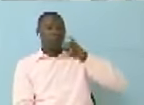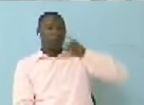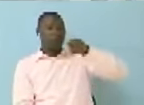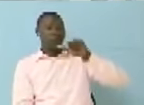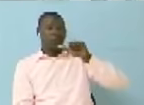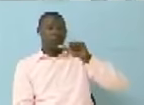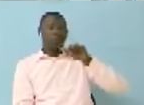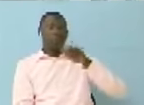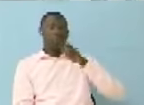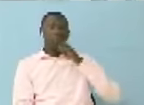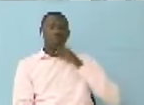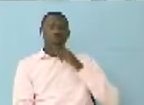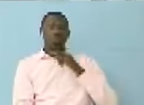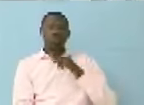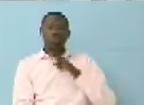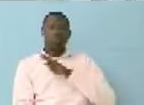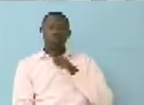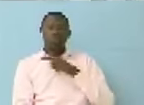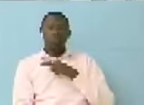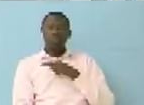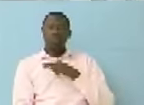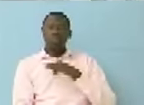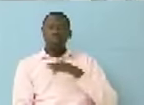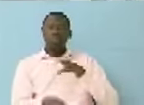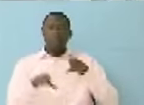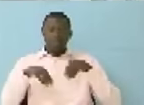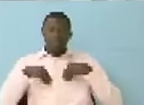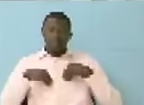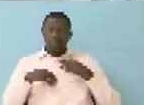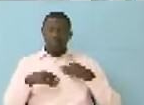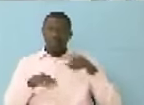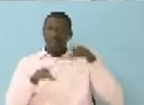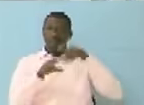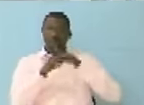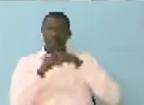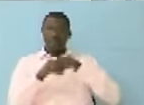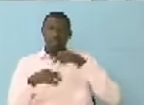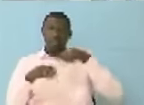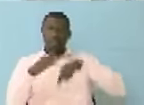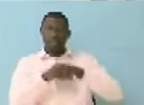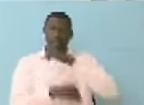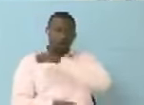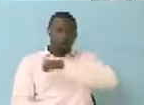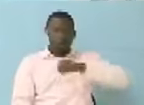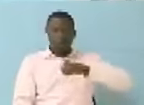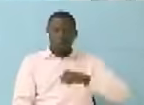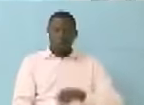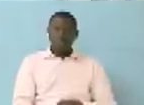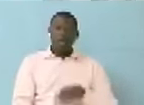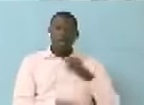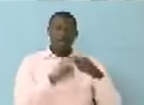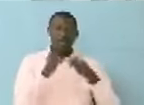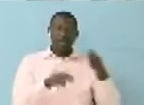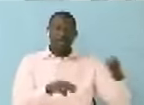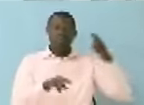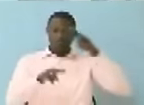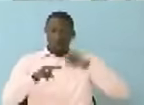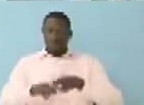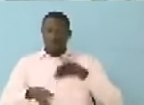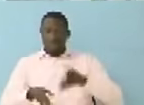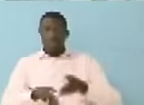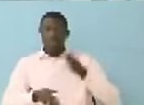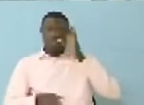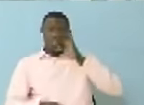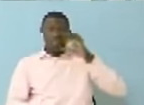in the coup. Yimbunja kinyole soso roke kafate damandara kudeta yinkonunu. He sat on this chair and confessed that yes, it